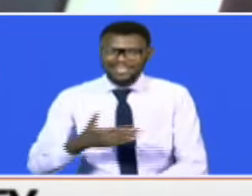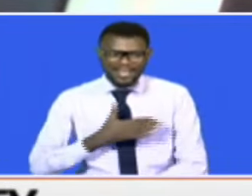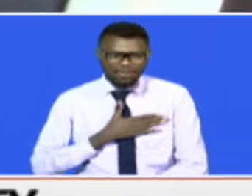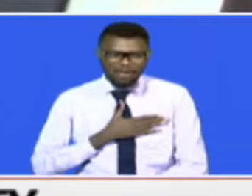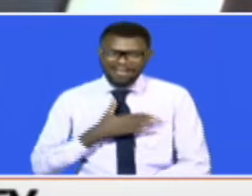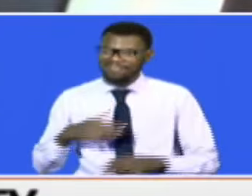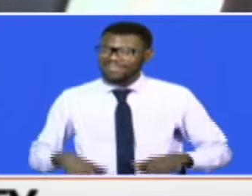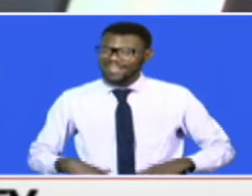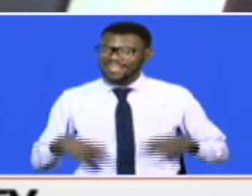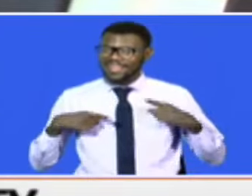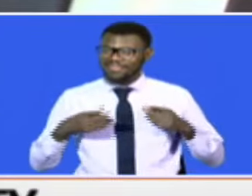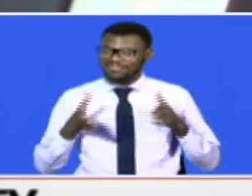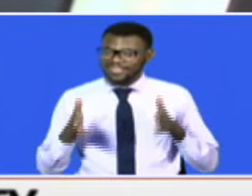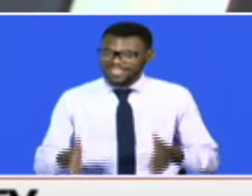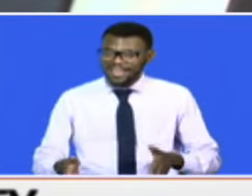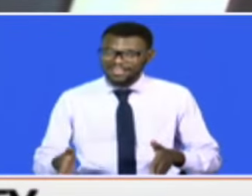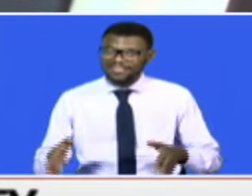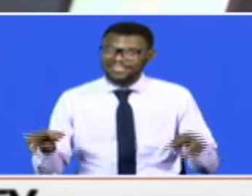it,